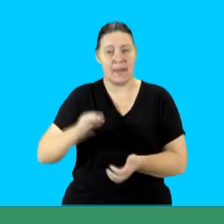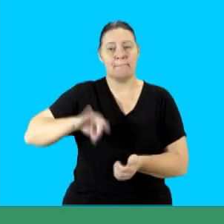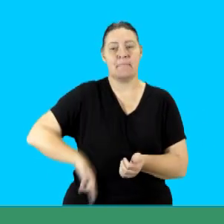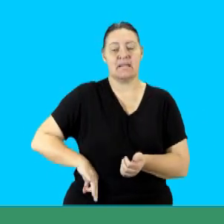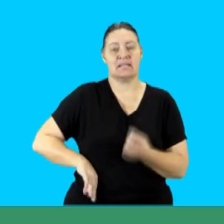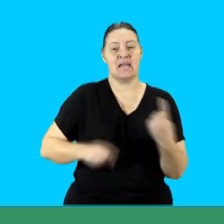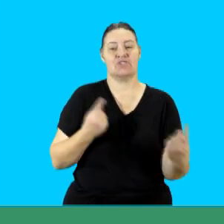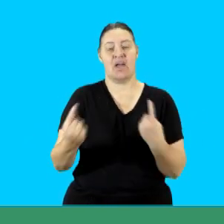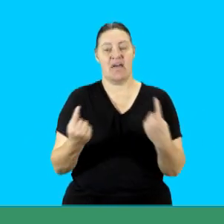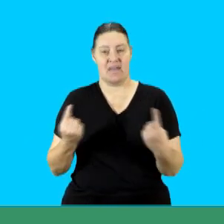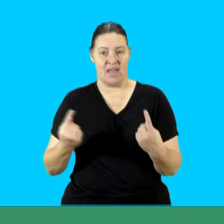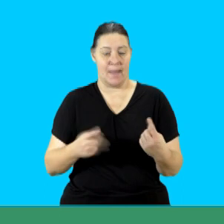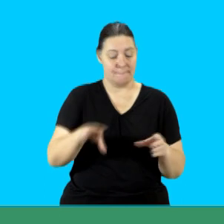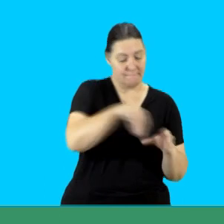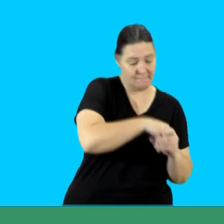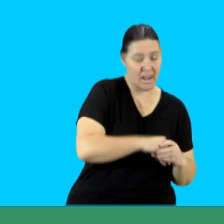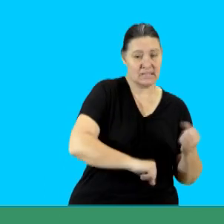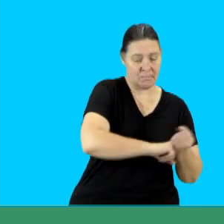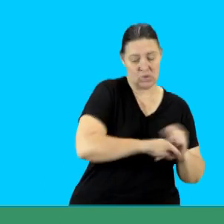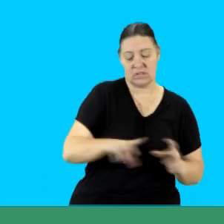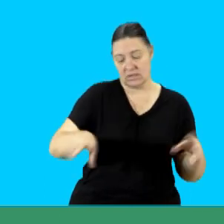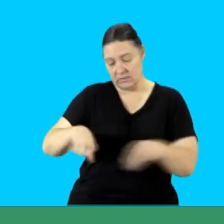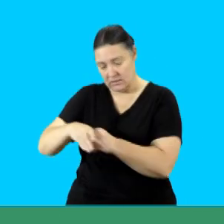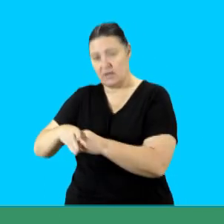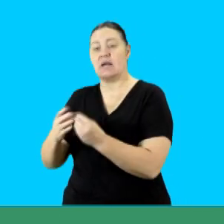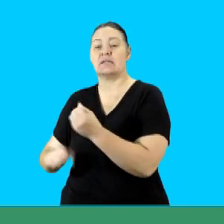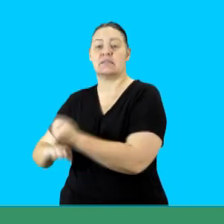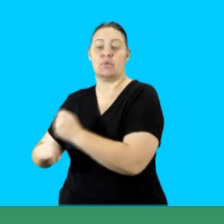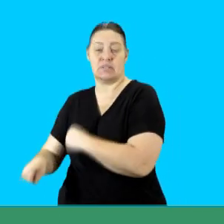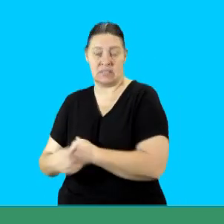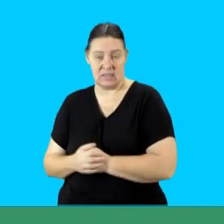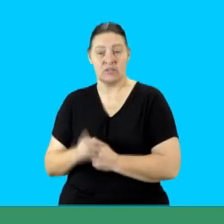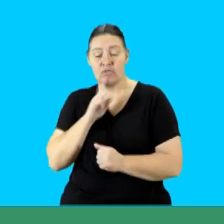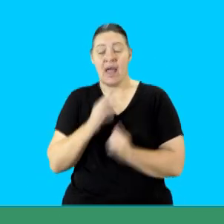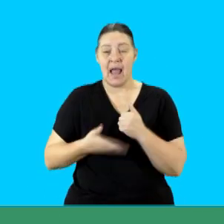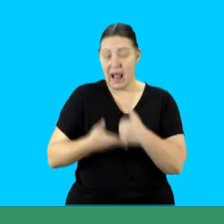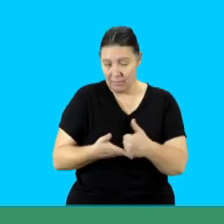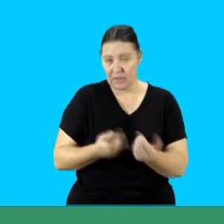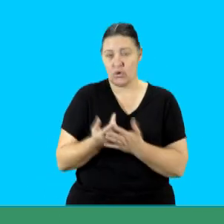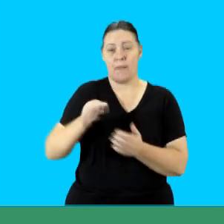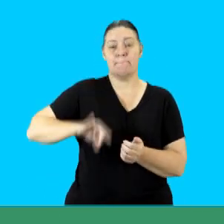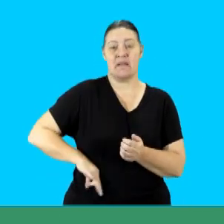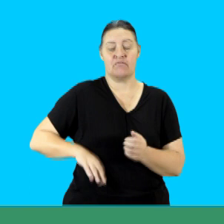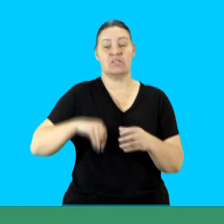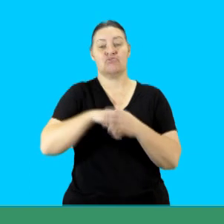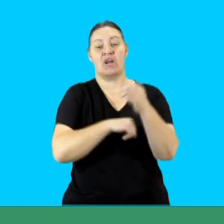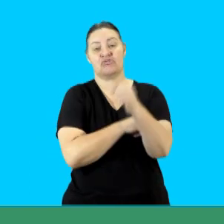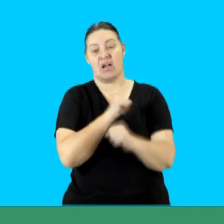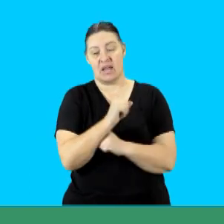in each other's involvement. These partnership alliances help parties involved to benefit in